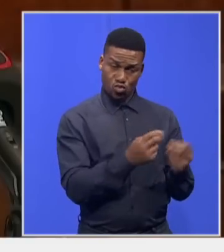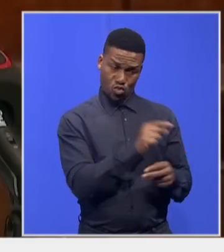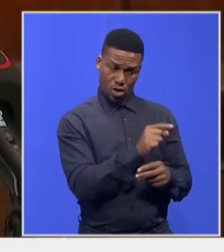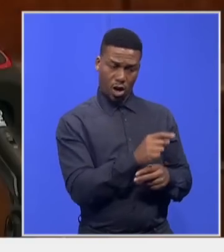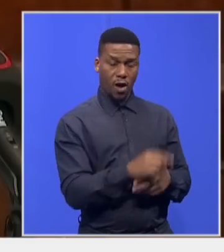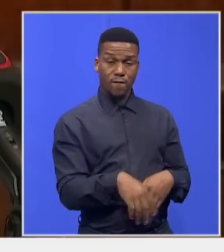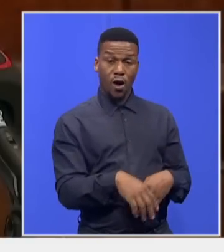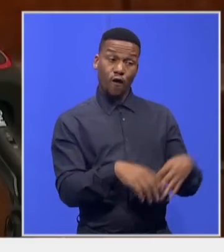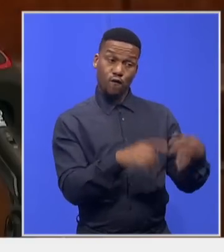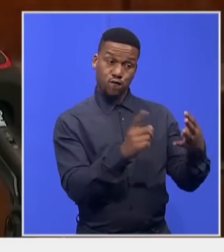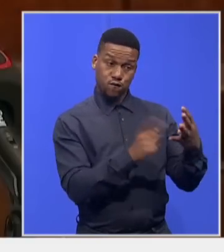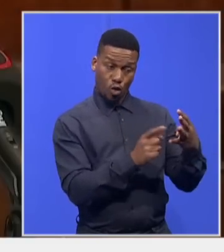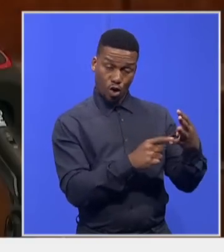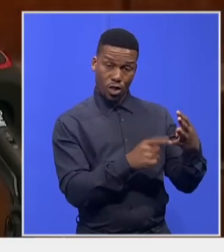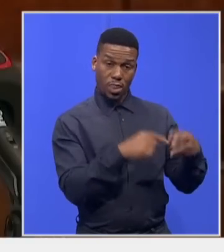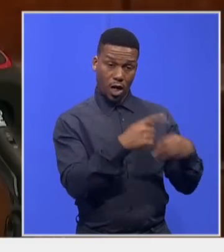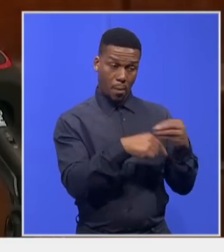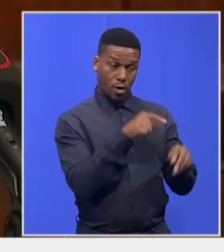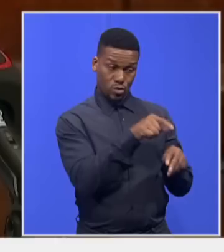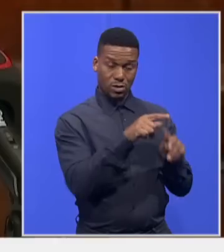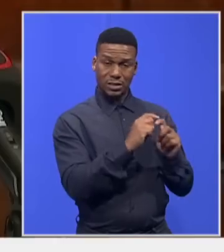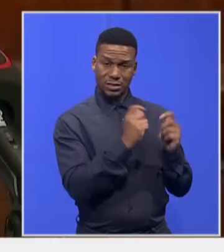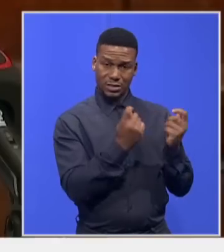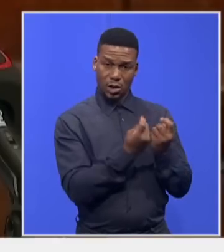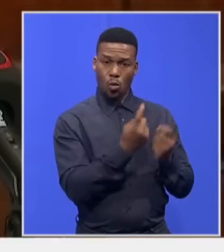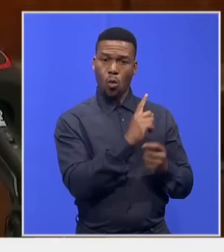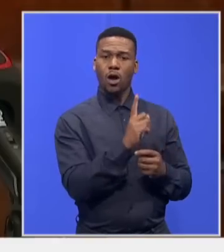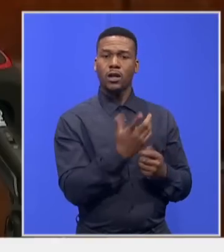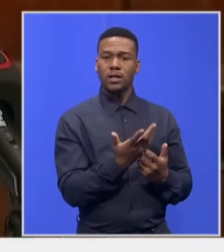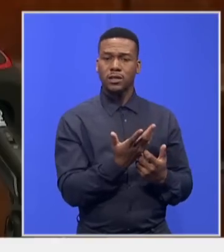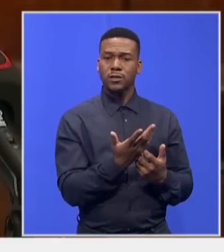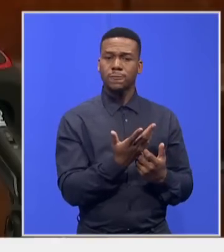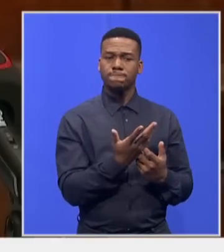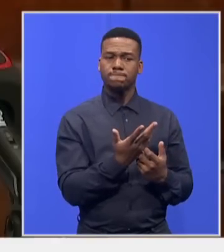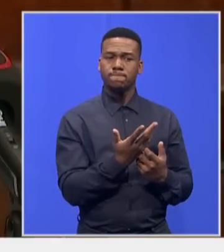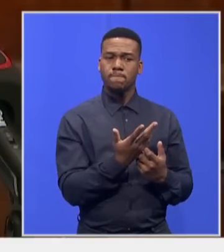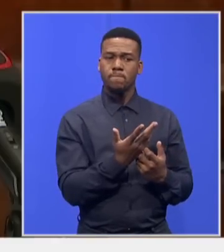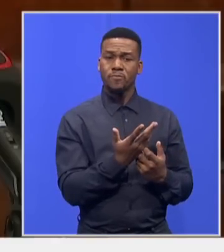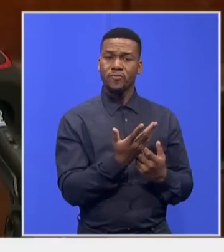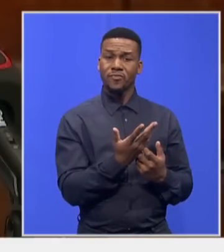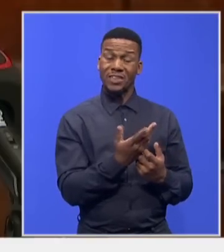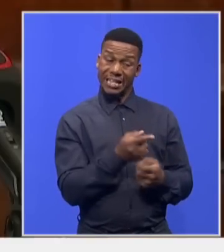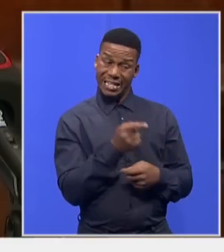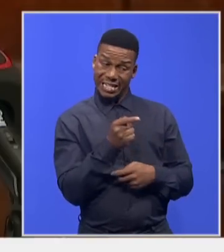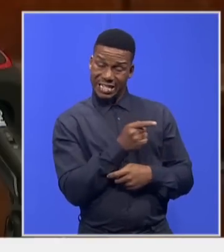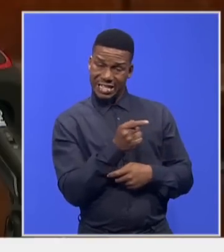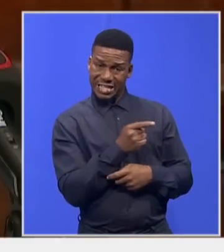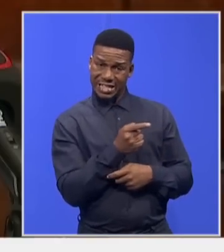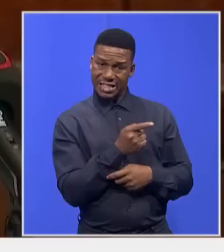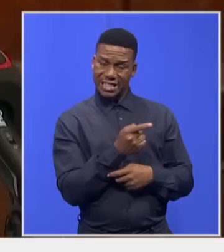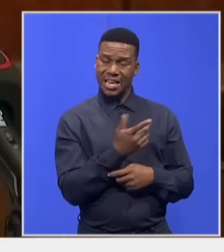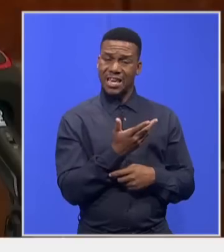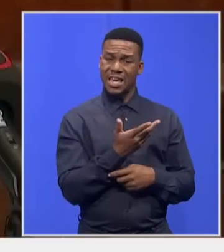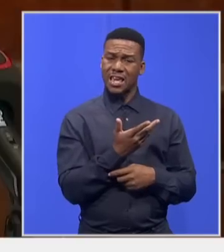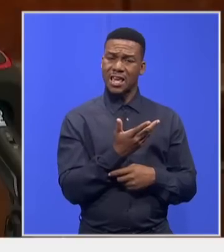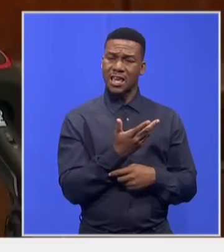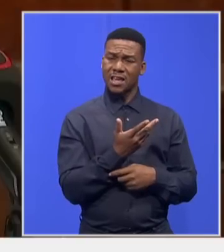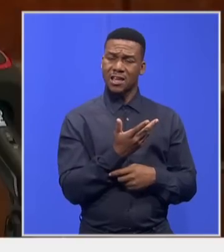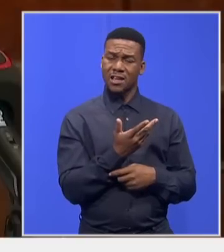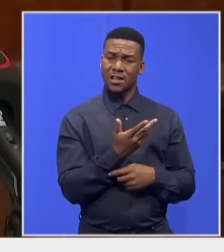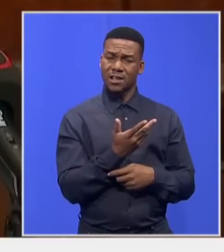these Tier 1 stations is that they are confronted with significant amount